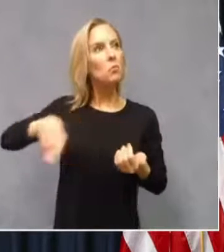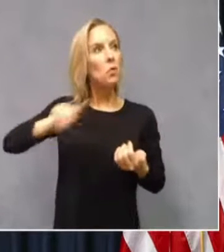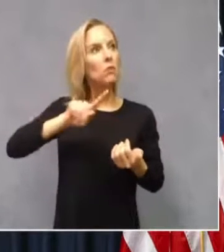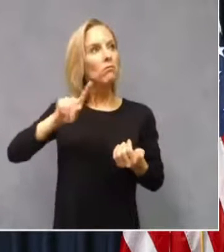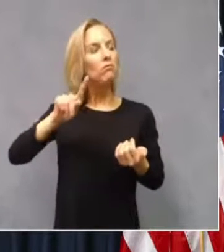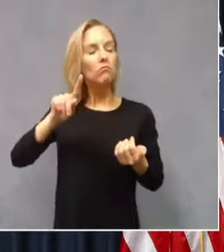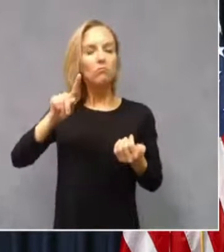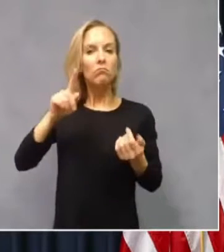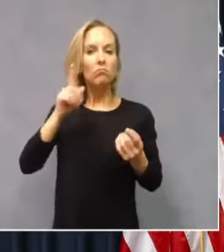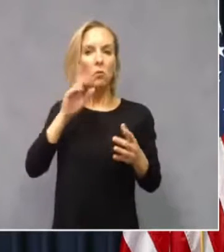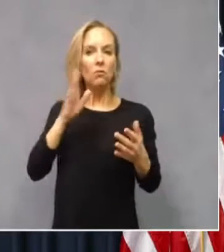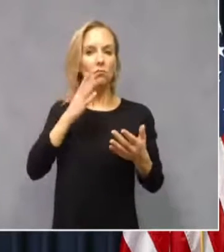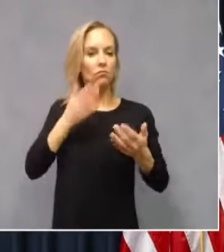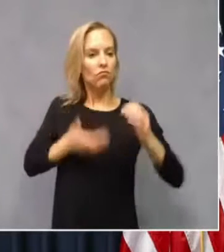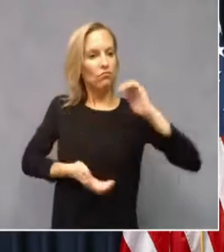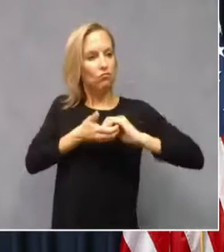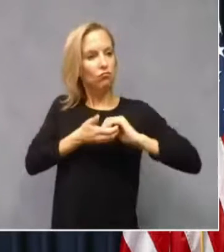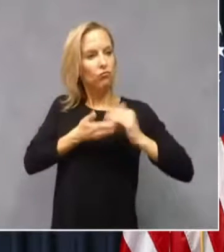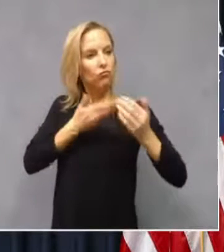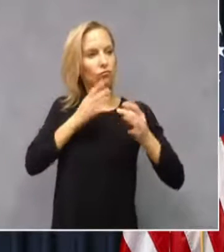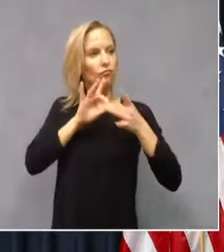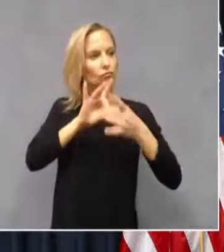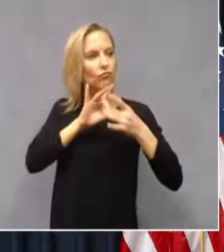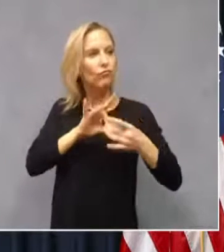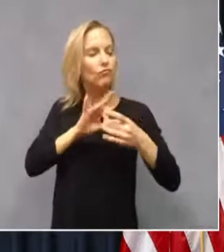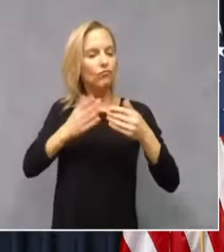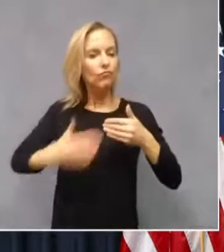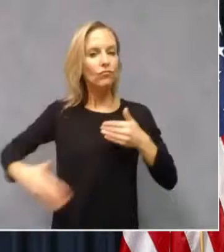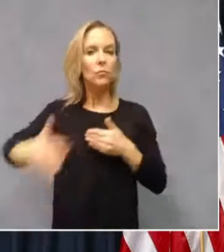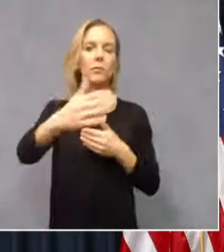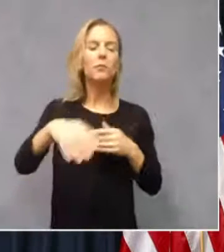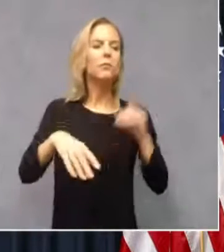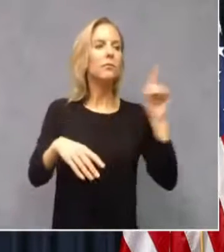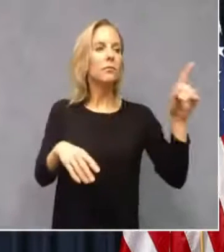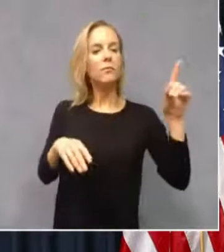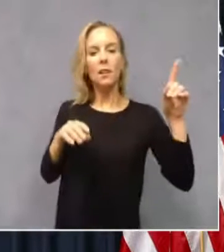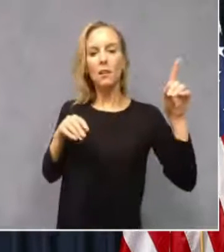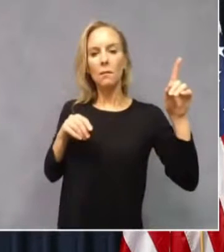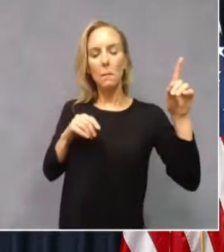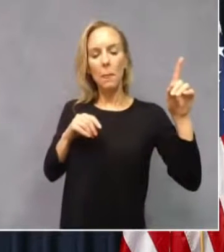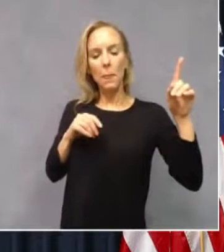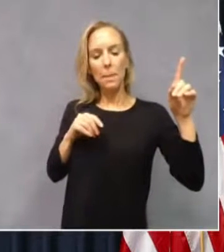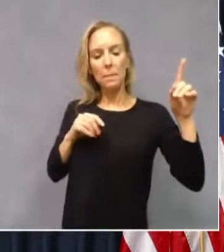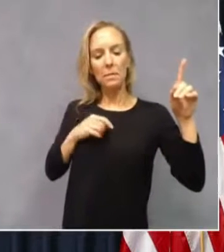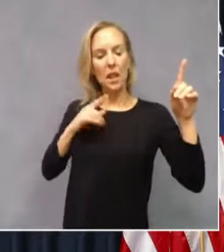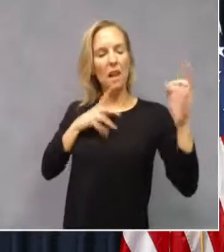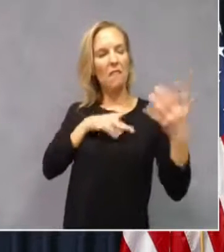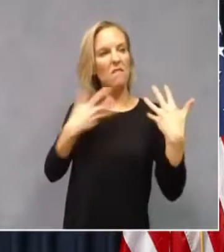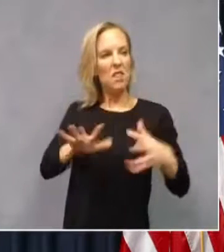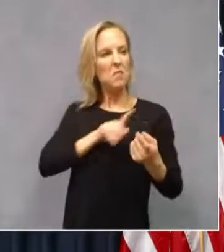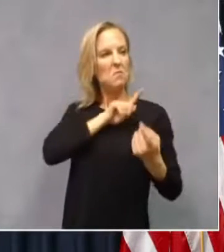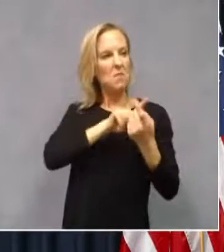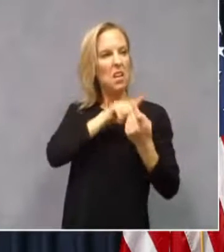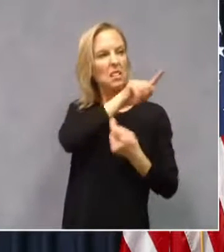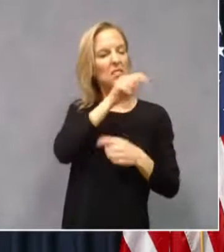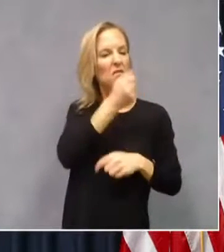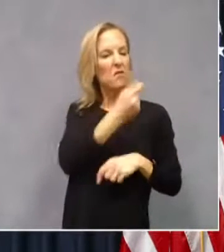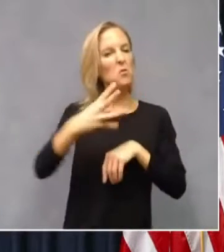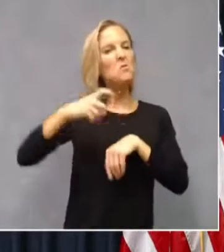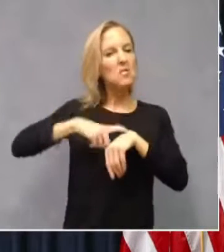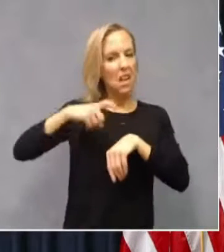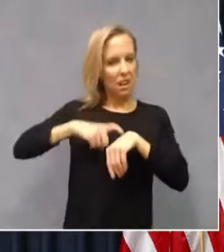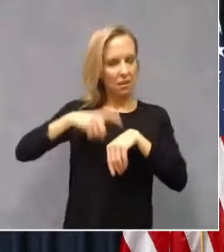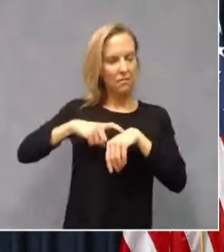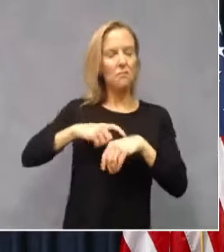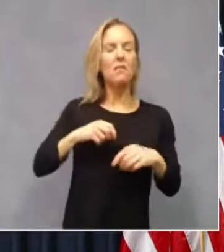moving forward. Pete Buttigieg, I've met a couple of times. I believe I will know a number of people